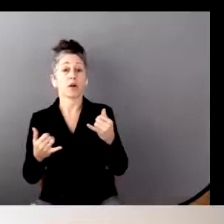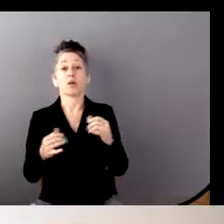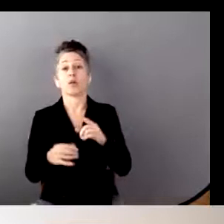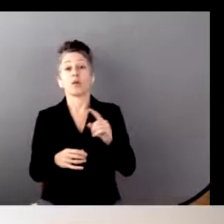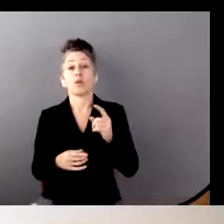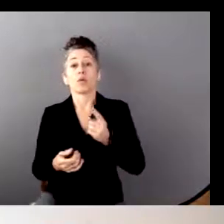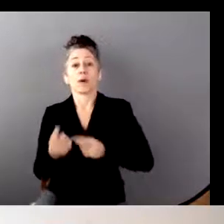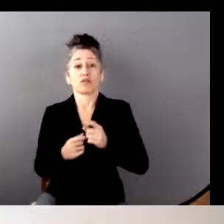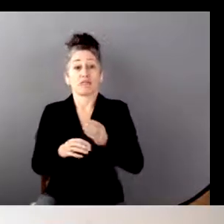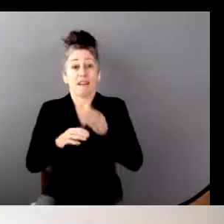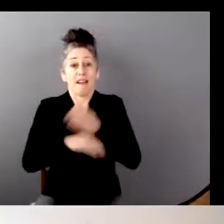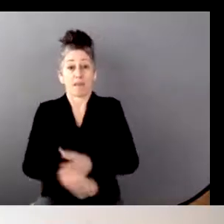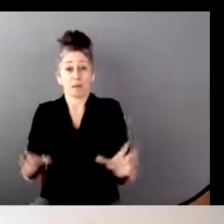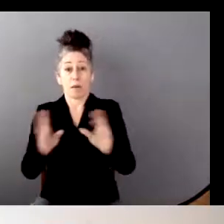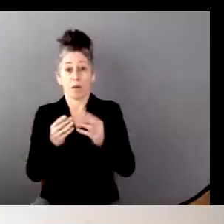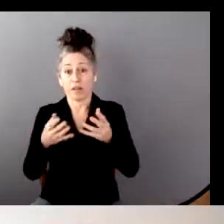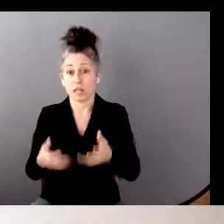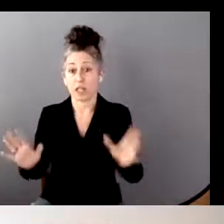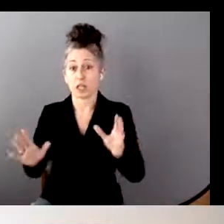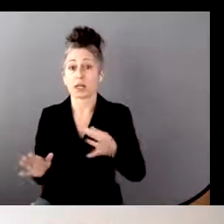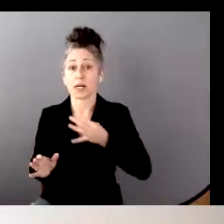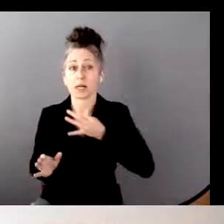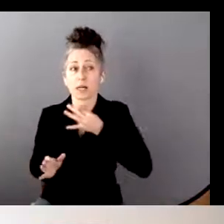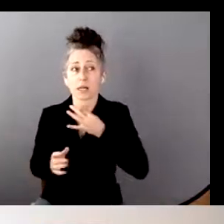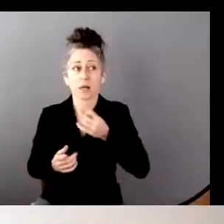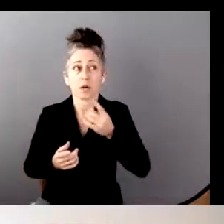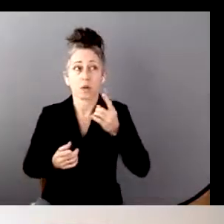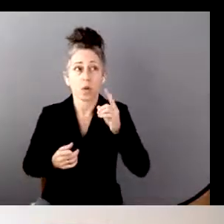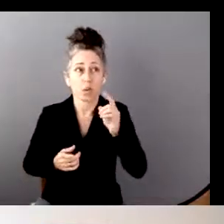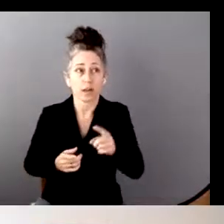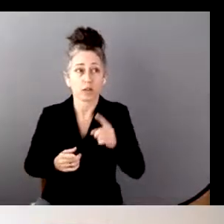can contact us at